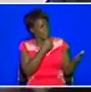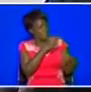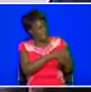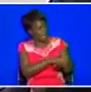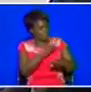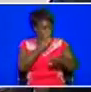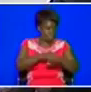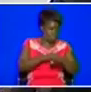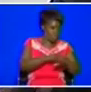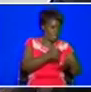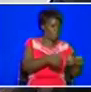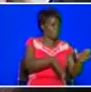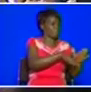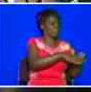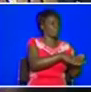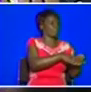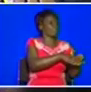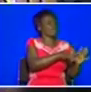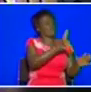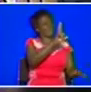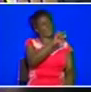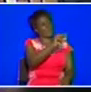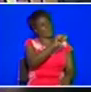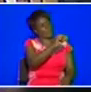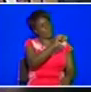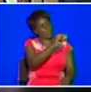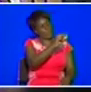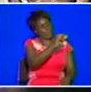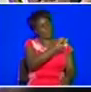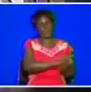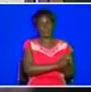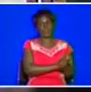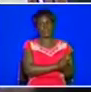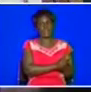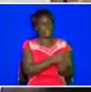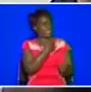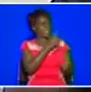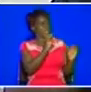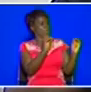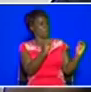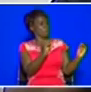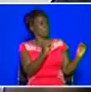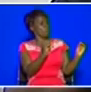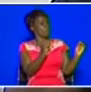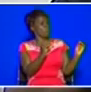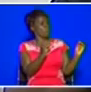and others should stay out of school. It could perhaps be a phase. Let me finish. You do not say that some kids who get